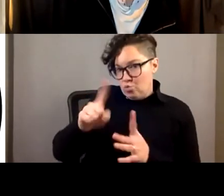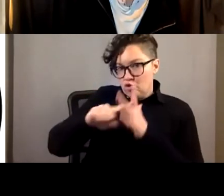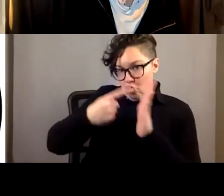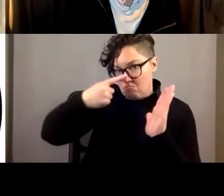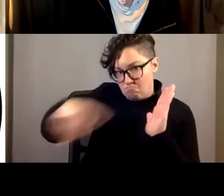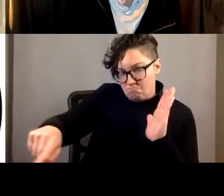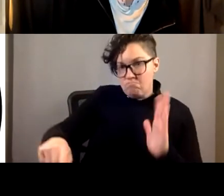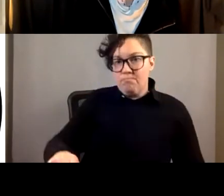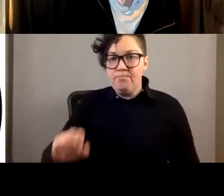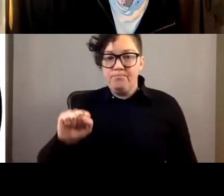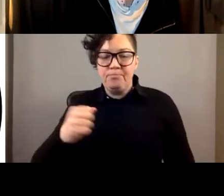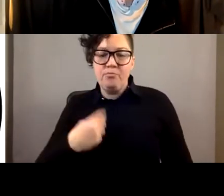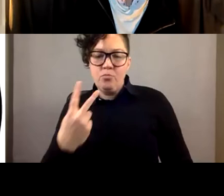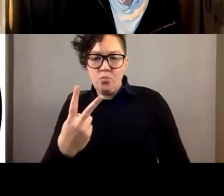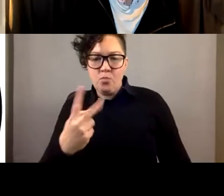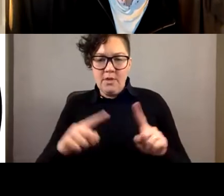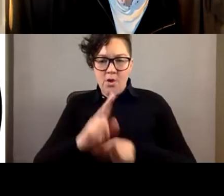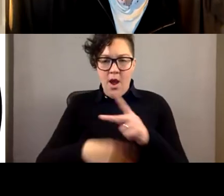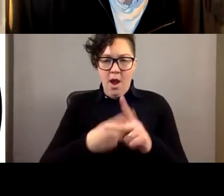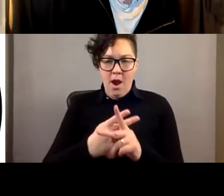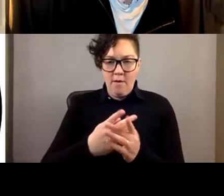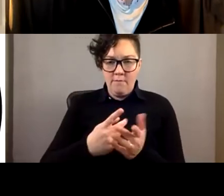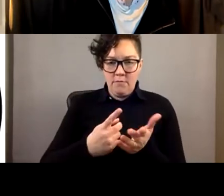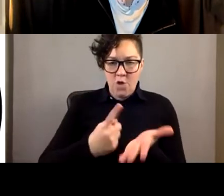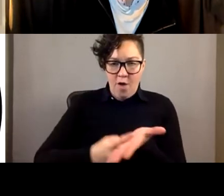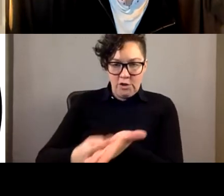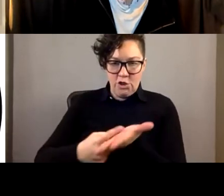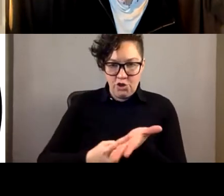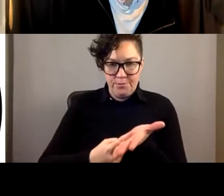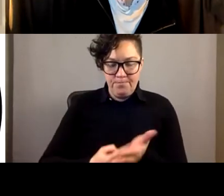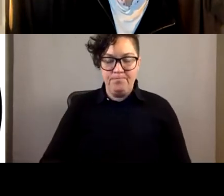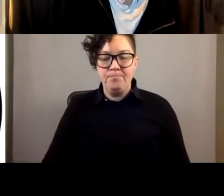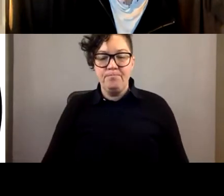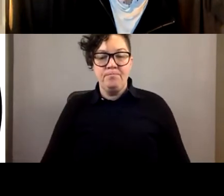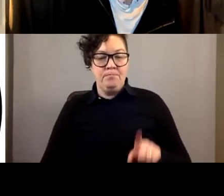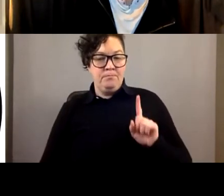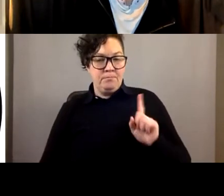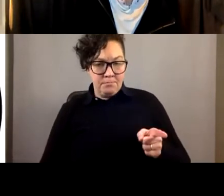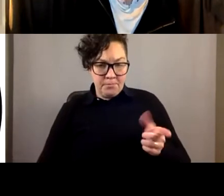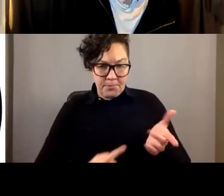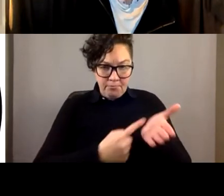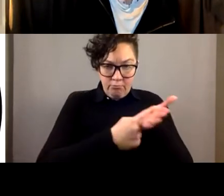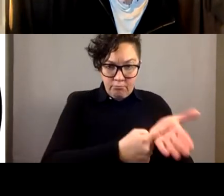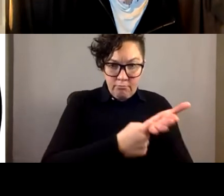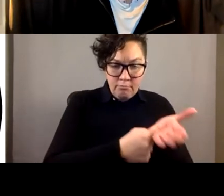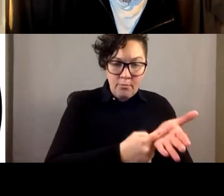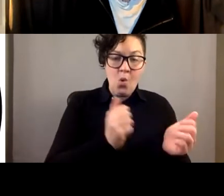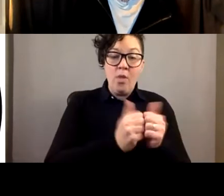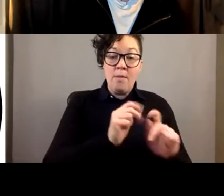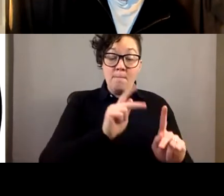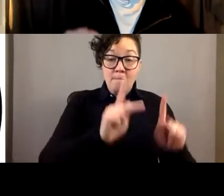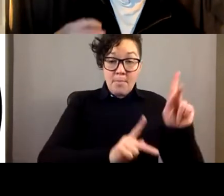two kinds of conversations that we have to have. One is probably with the people who have